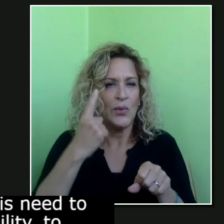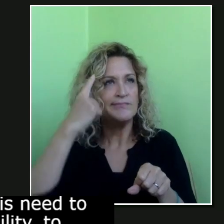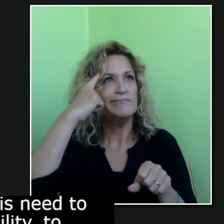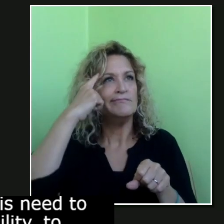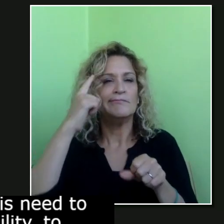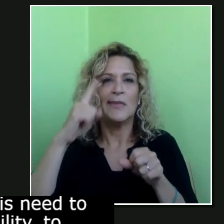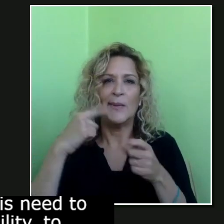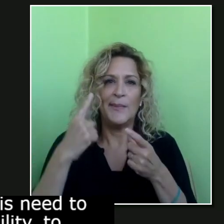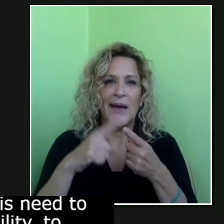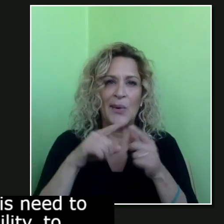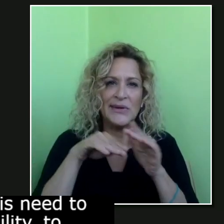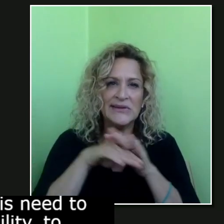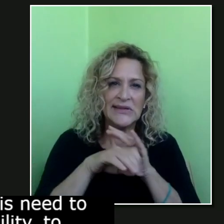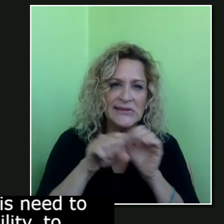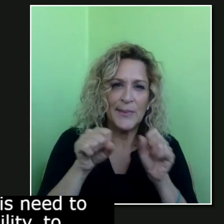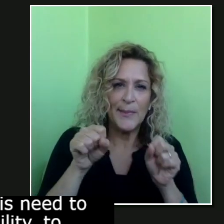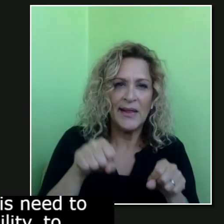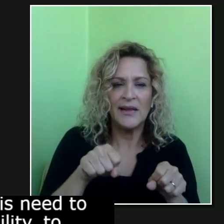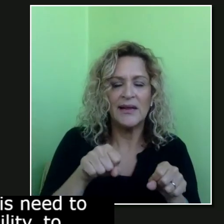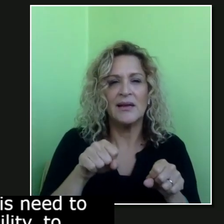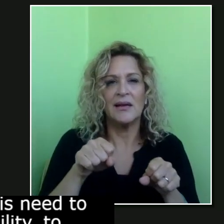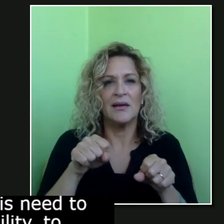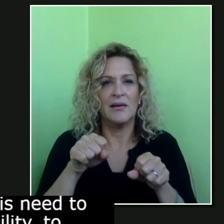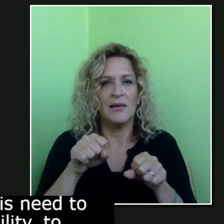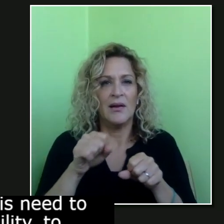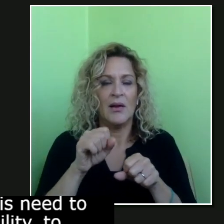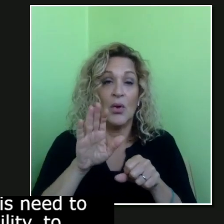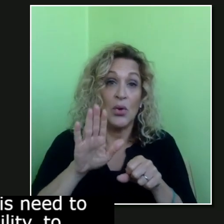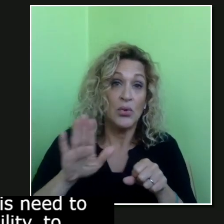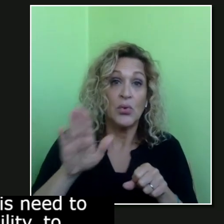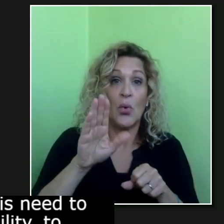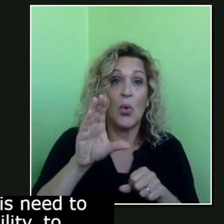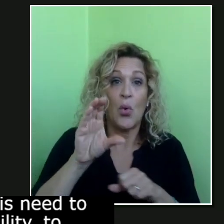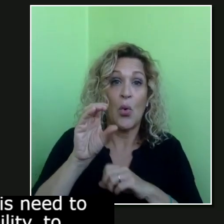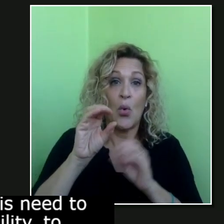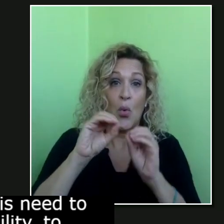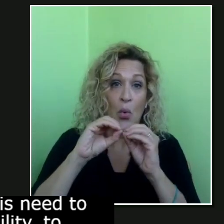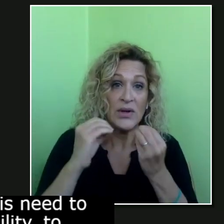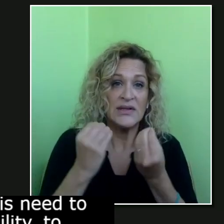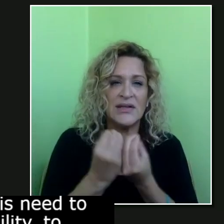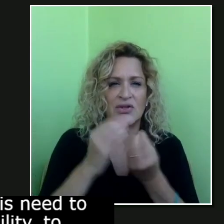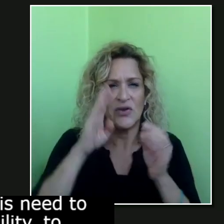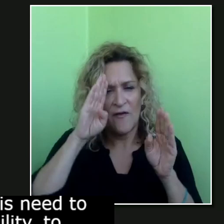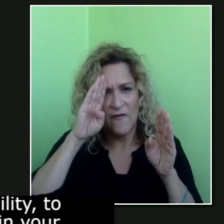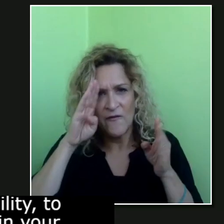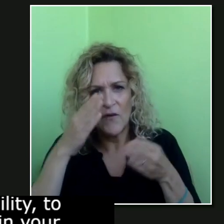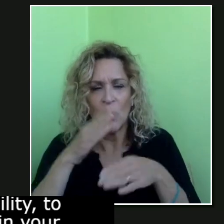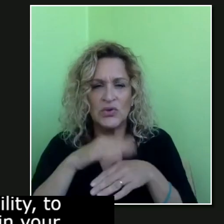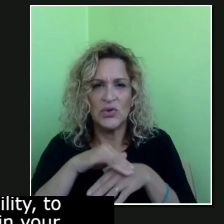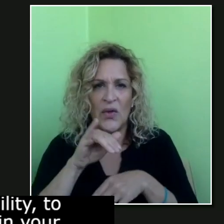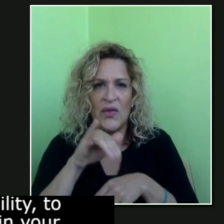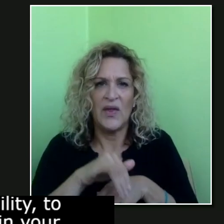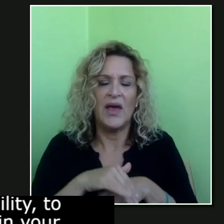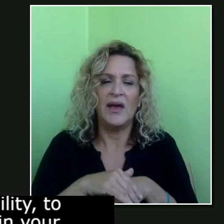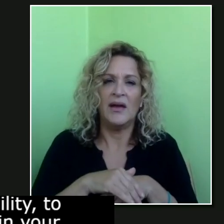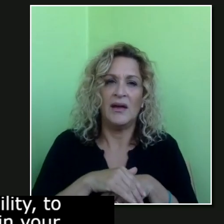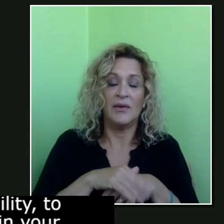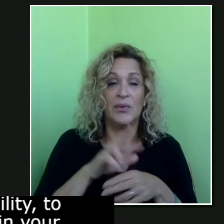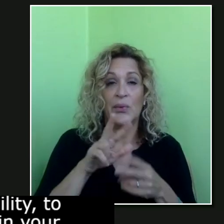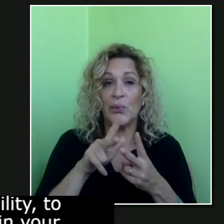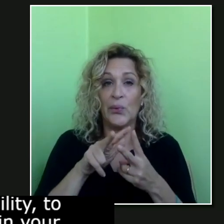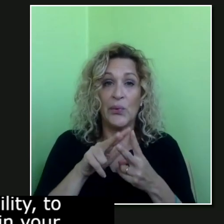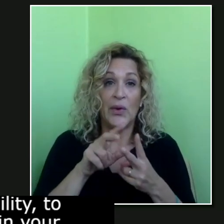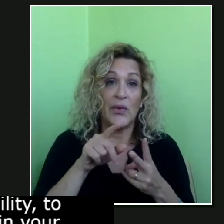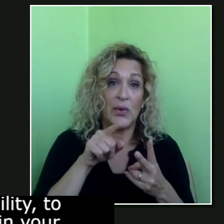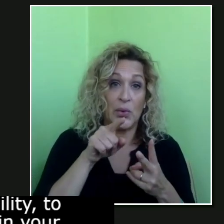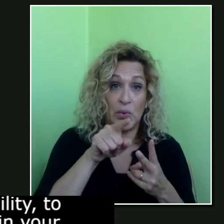your organizations a focus on this, whether you are an ally or whether you have a